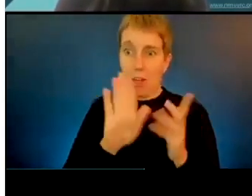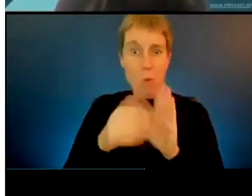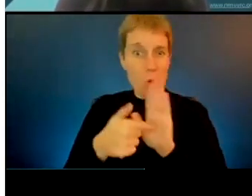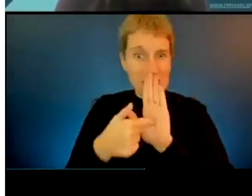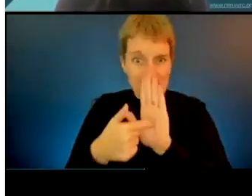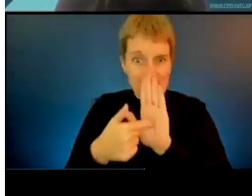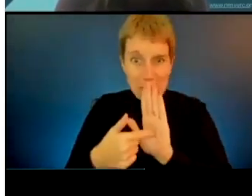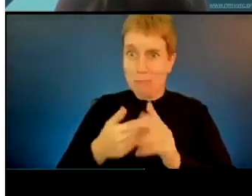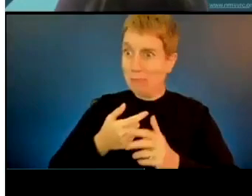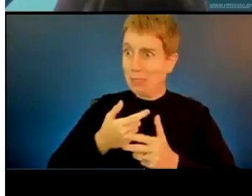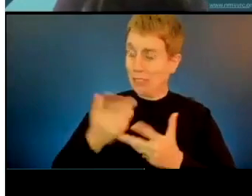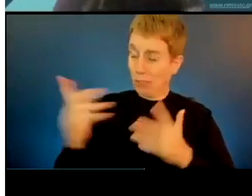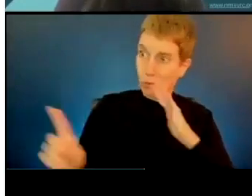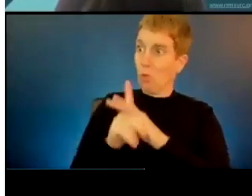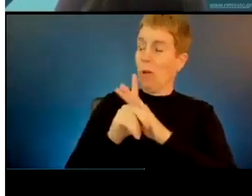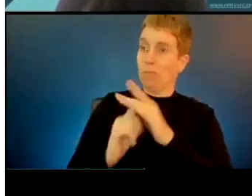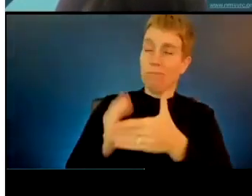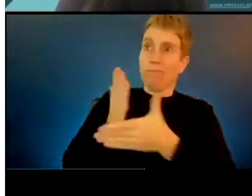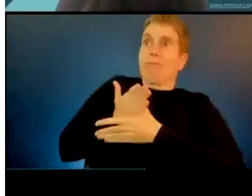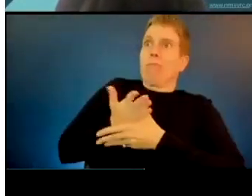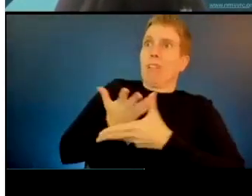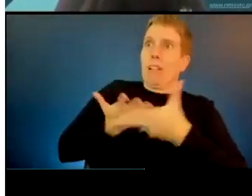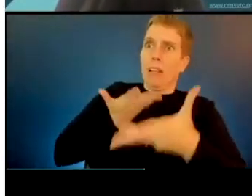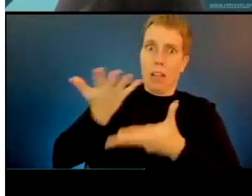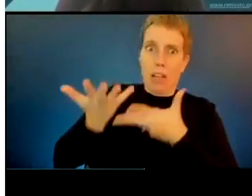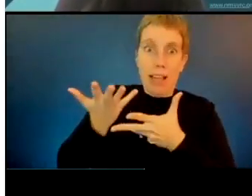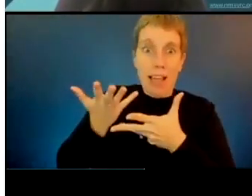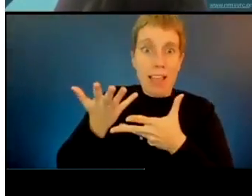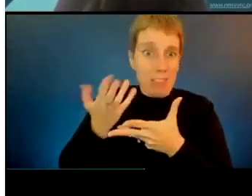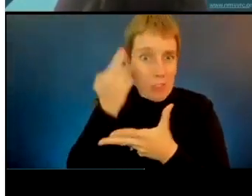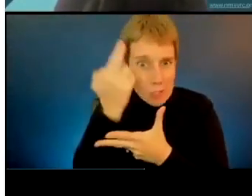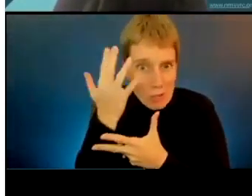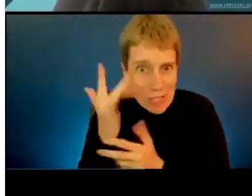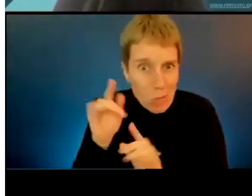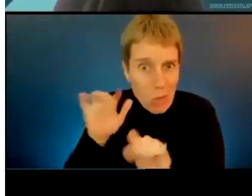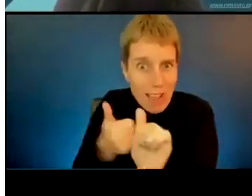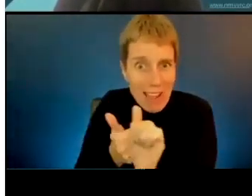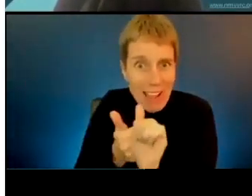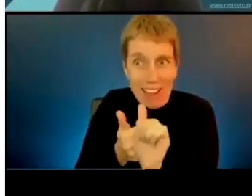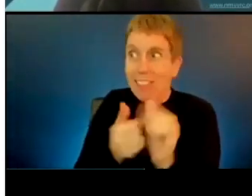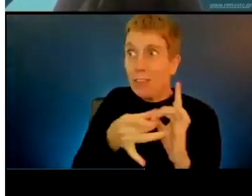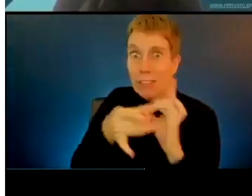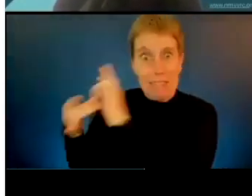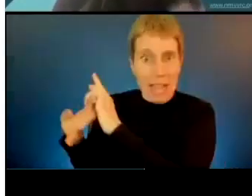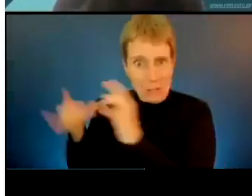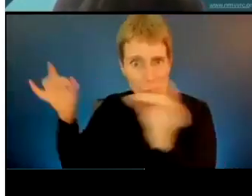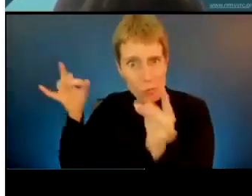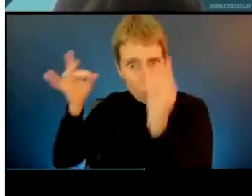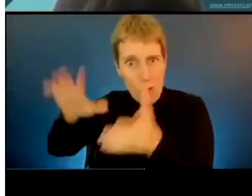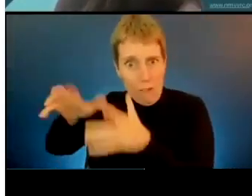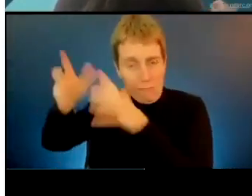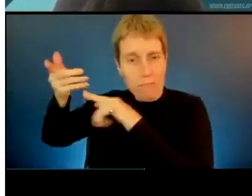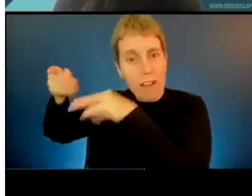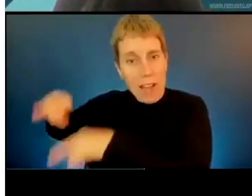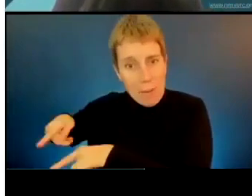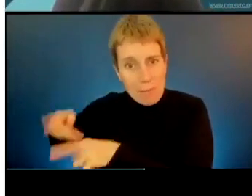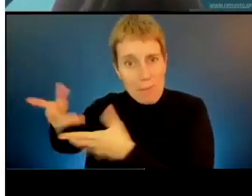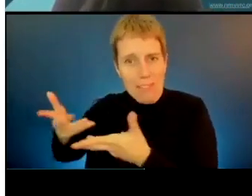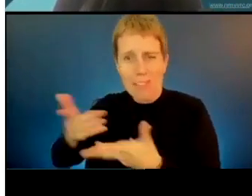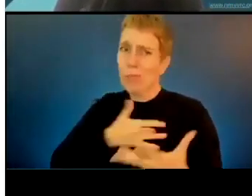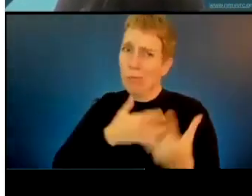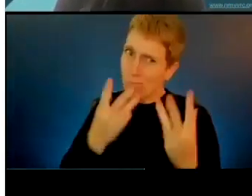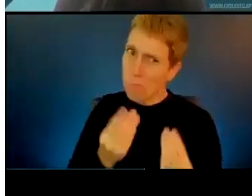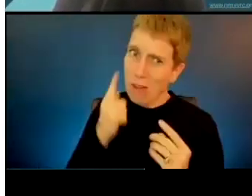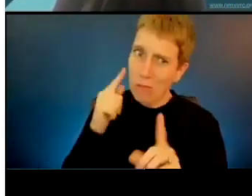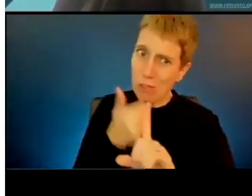horrible that's happened. So having that compassion for yourself and taking care of yourself, and whether that means, therapy or skills